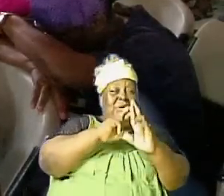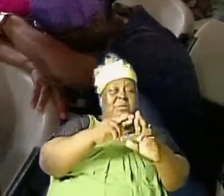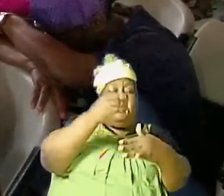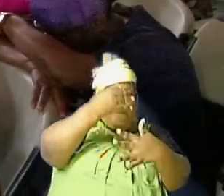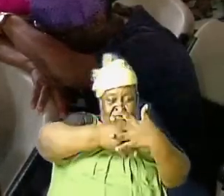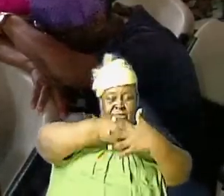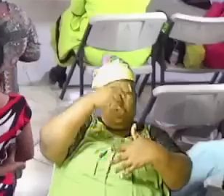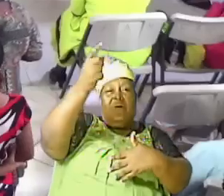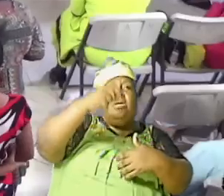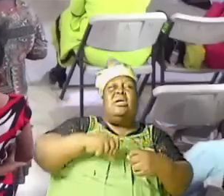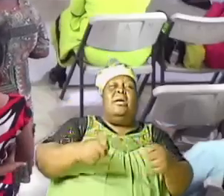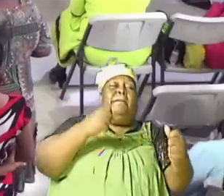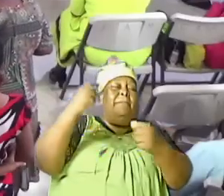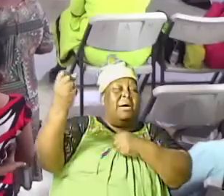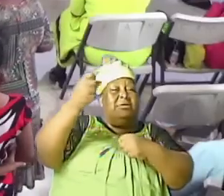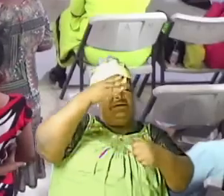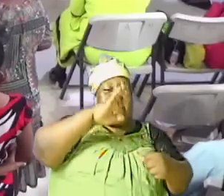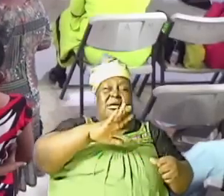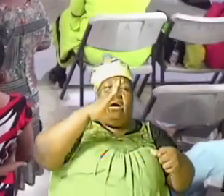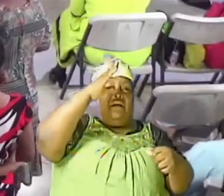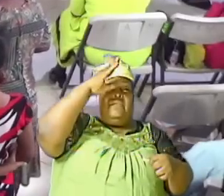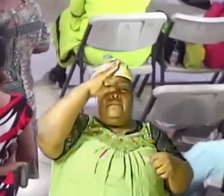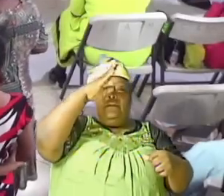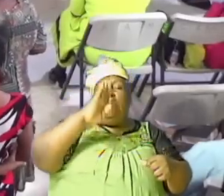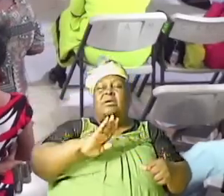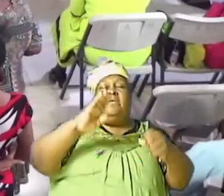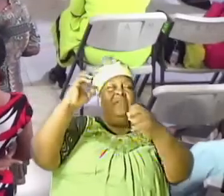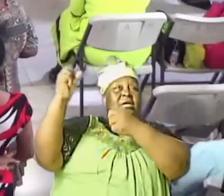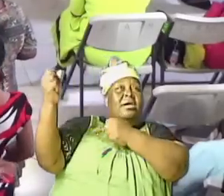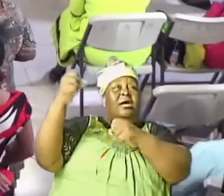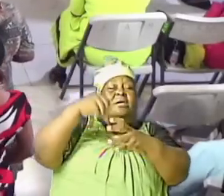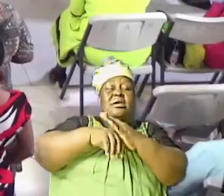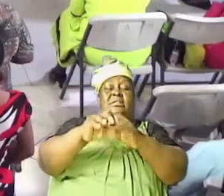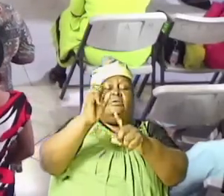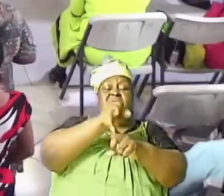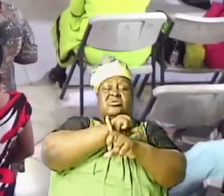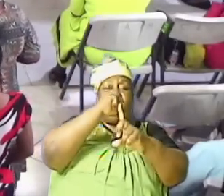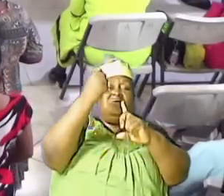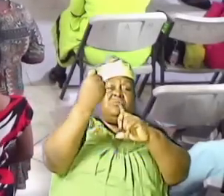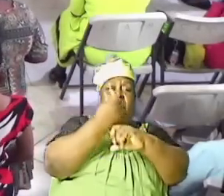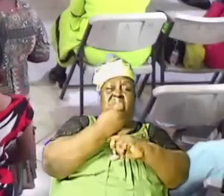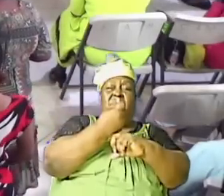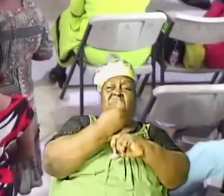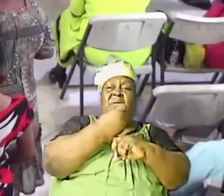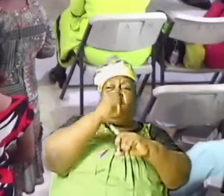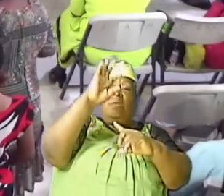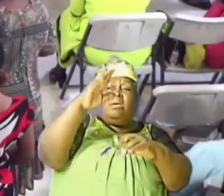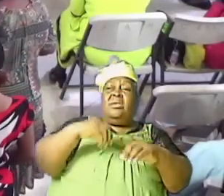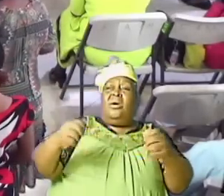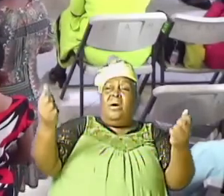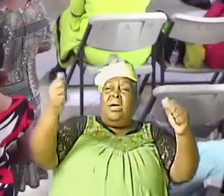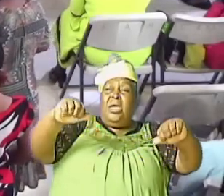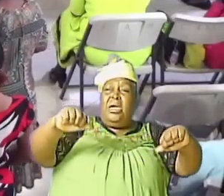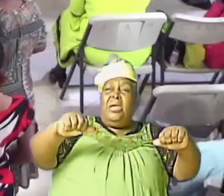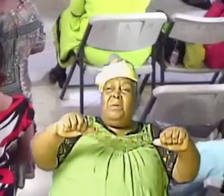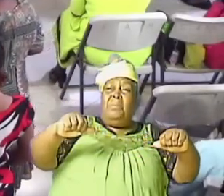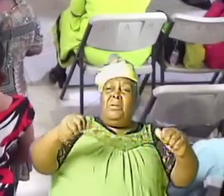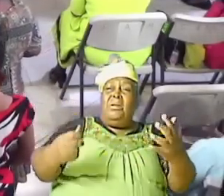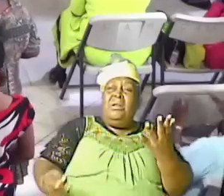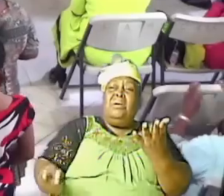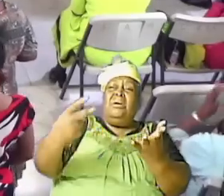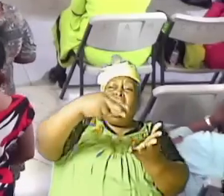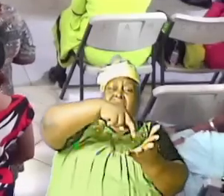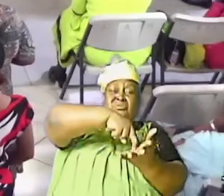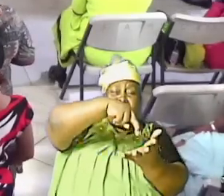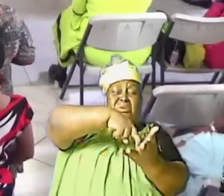mighty God, you'll be, Lord God, the God that you are in this situation. Father God, you're able to raise the dead, and God, you can bring back those that